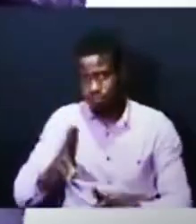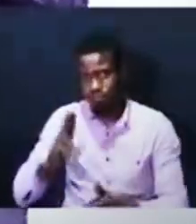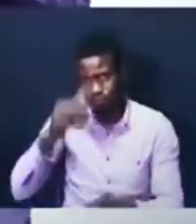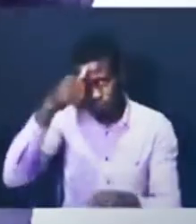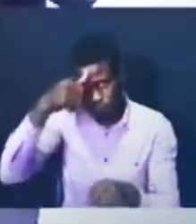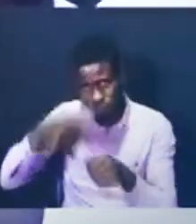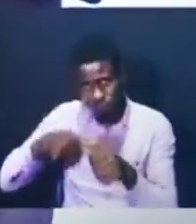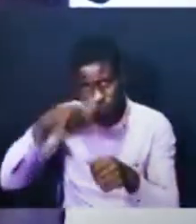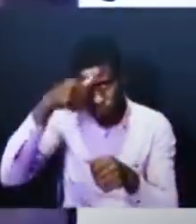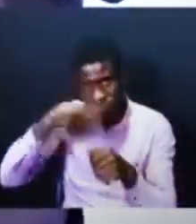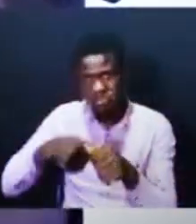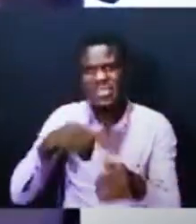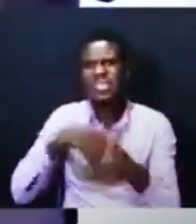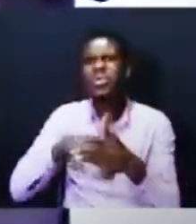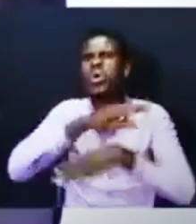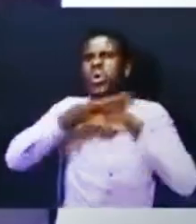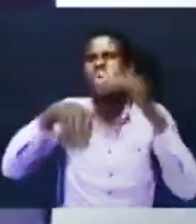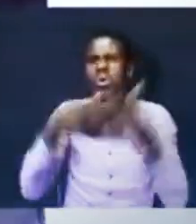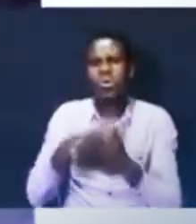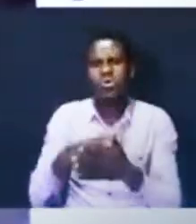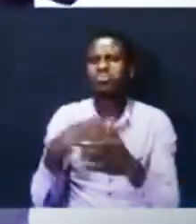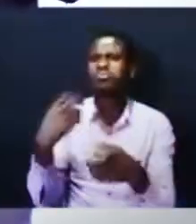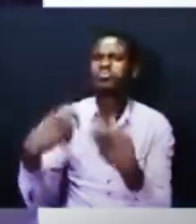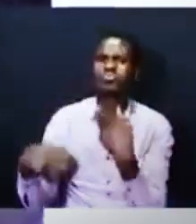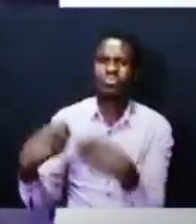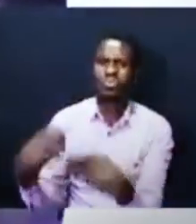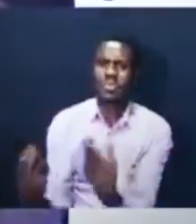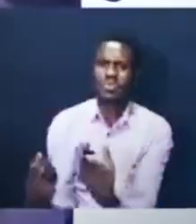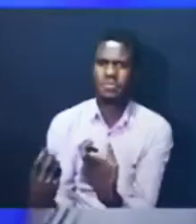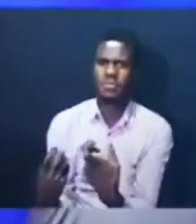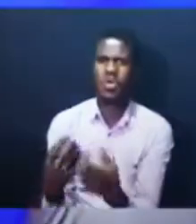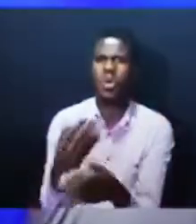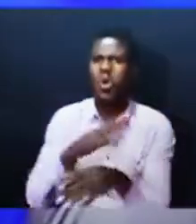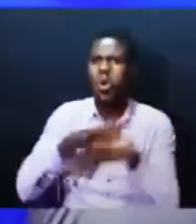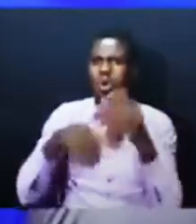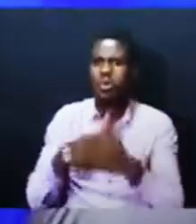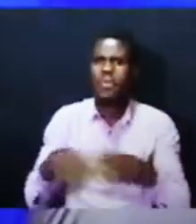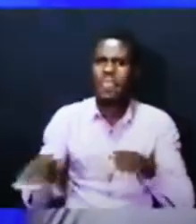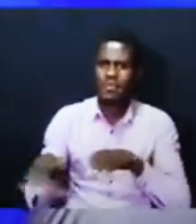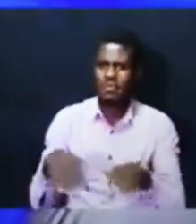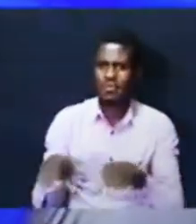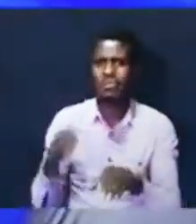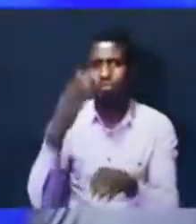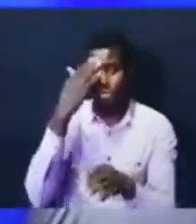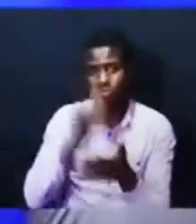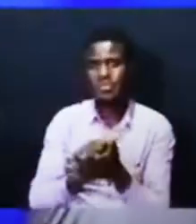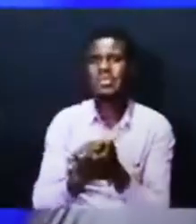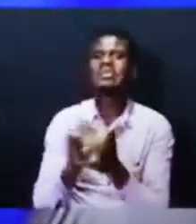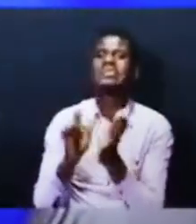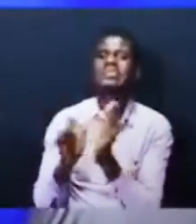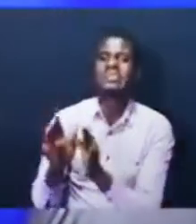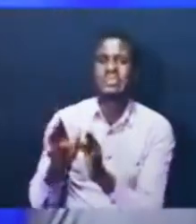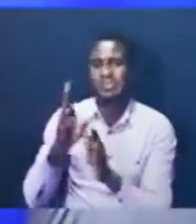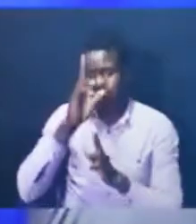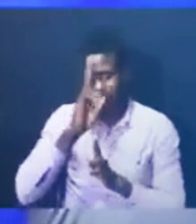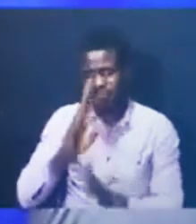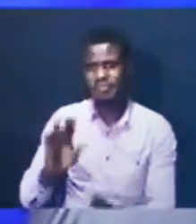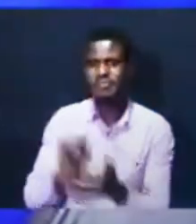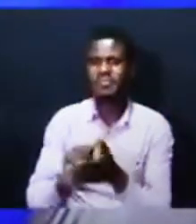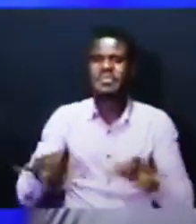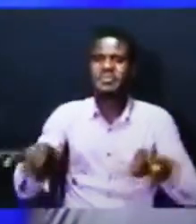Kai. That in all situations, it is the Lord's honor that is at stake,